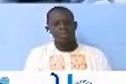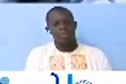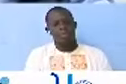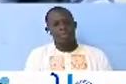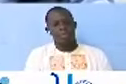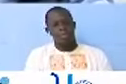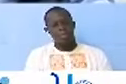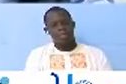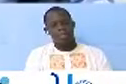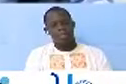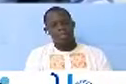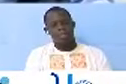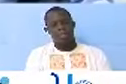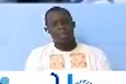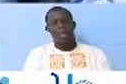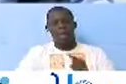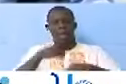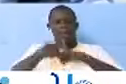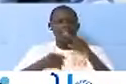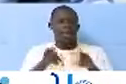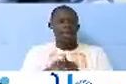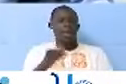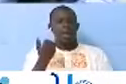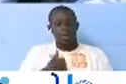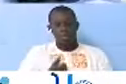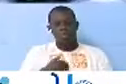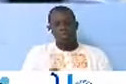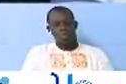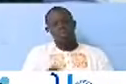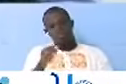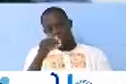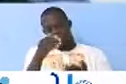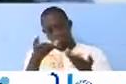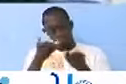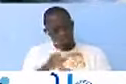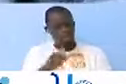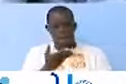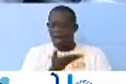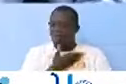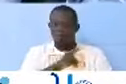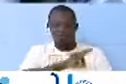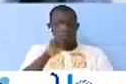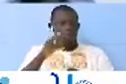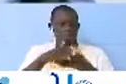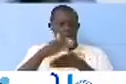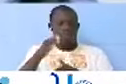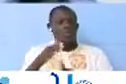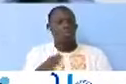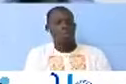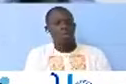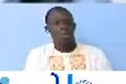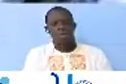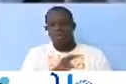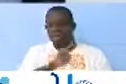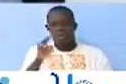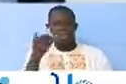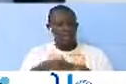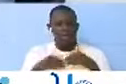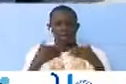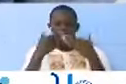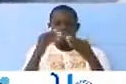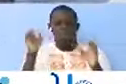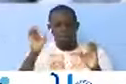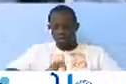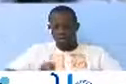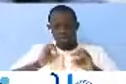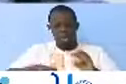ye after the year after there is no other settlement mo do fonu ni and they could not tell me anything about